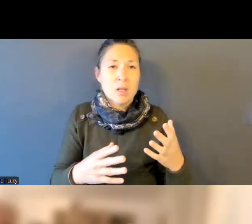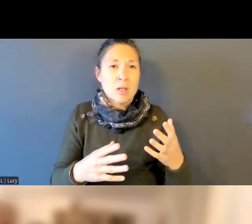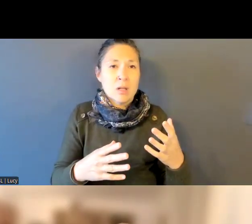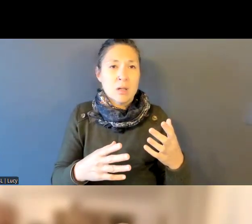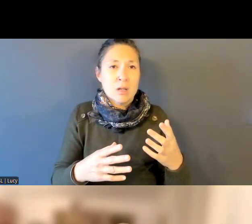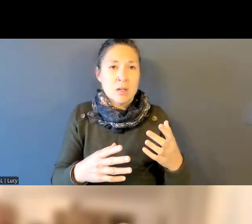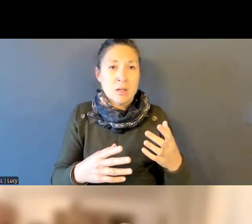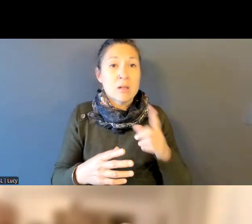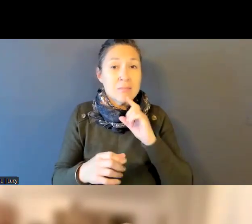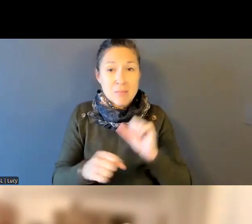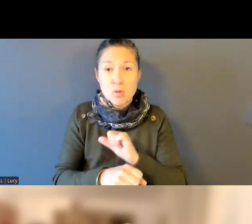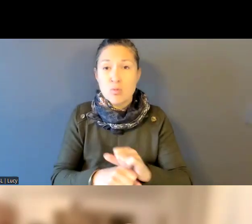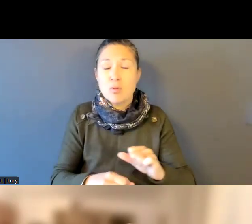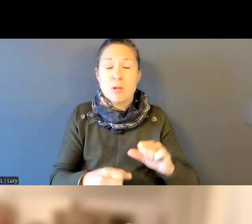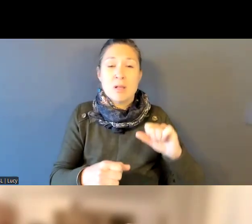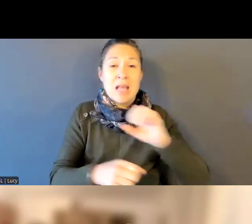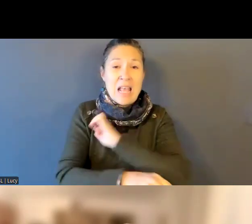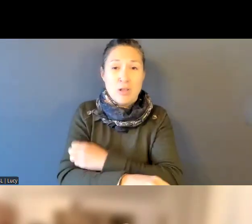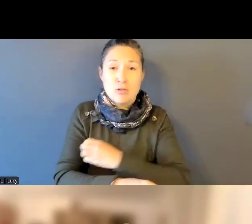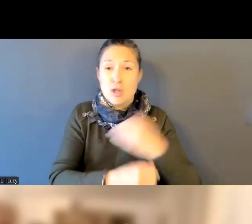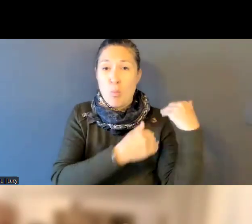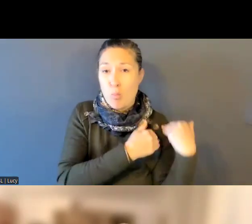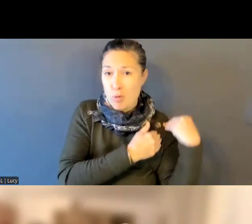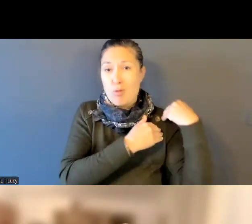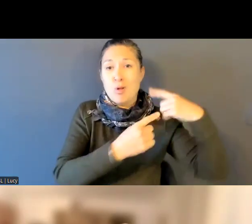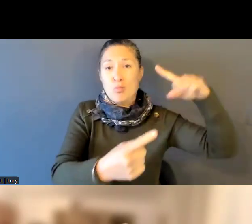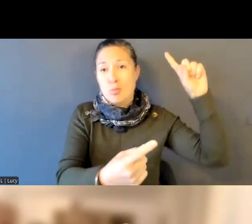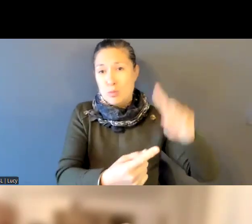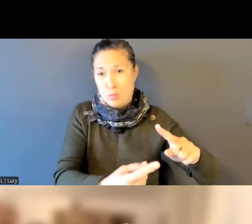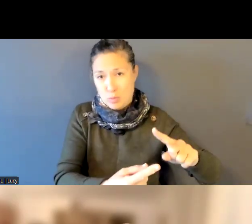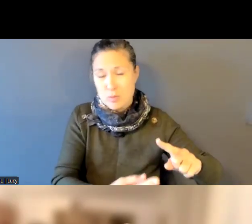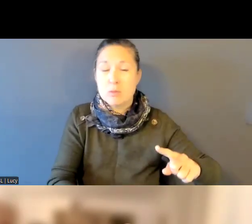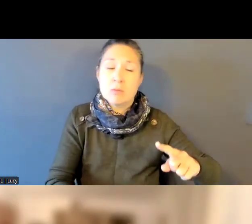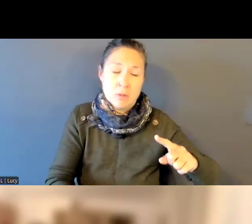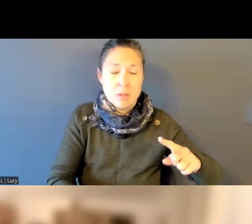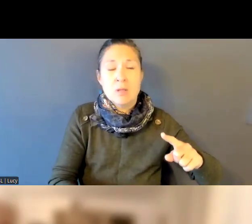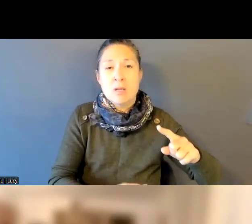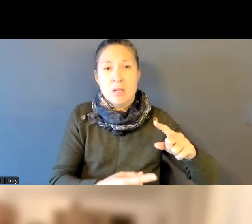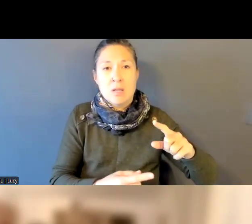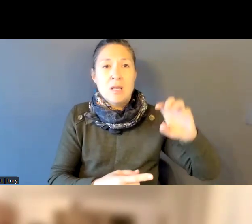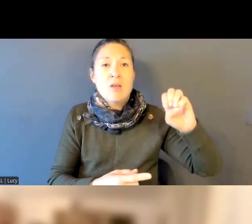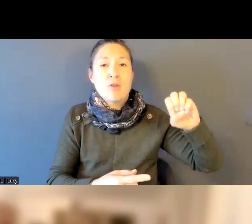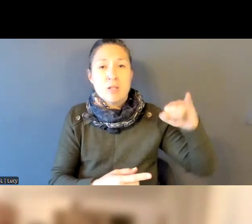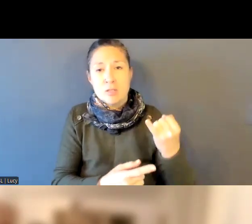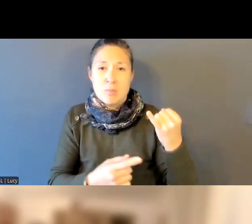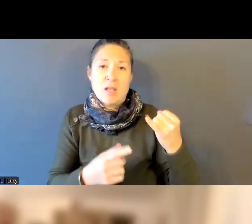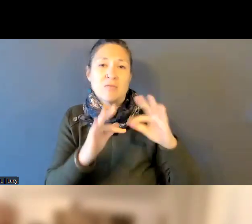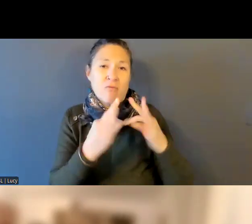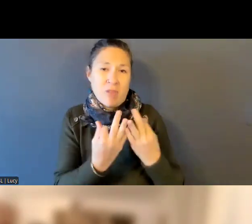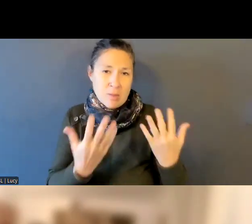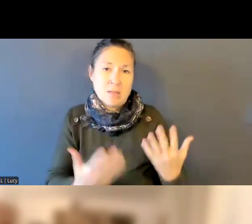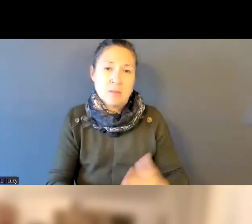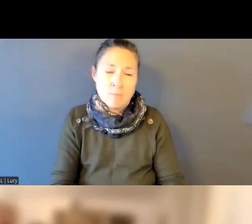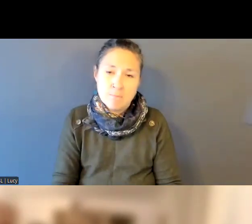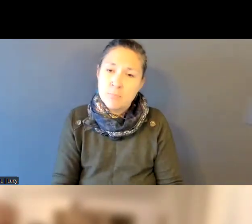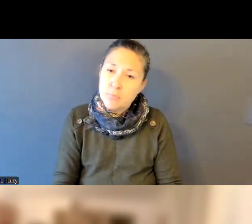of reducing energy burden in household, this typo there, in environmental justice households. It